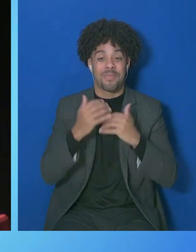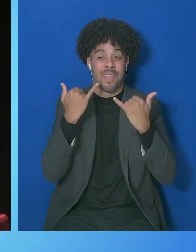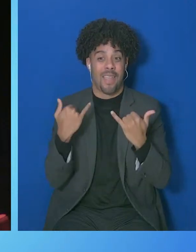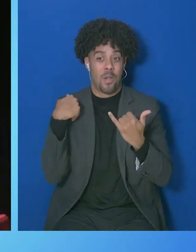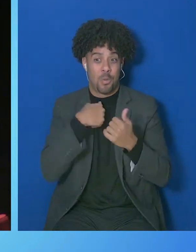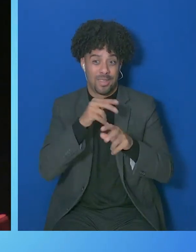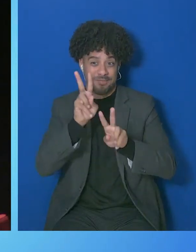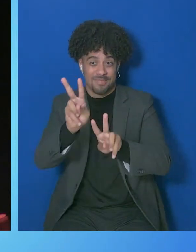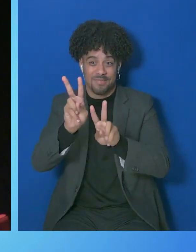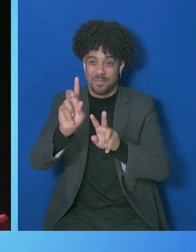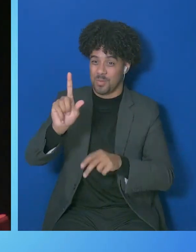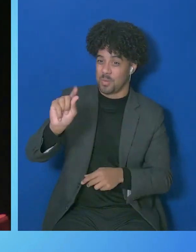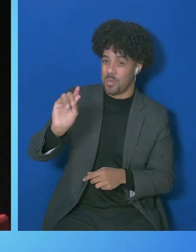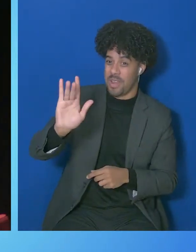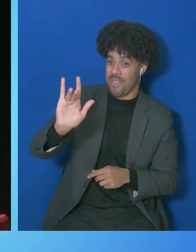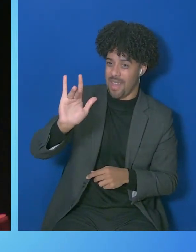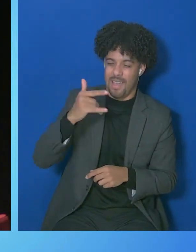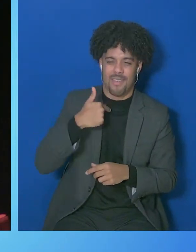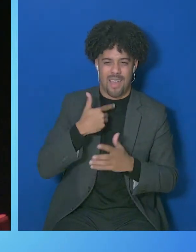board.